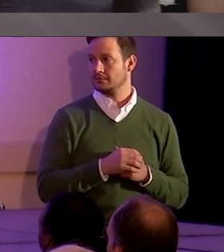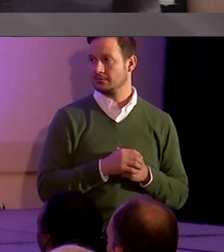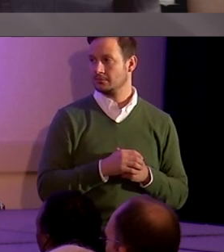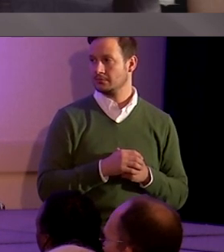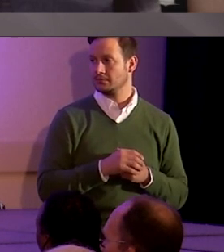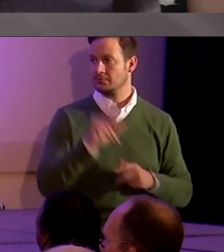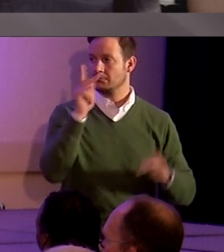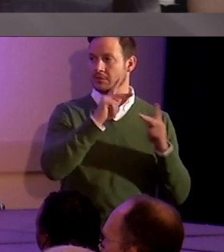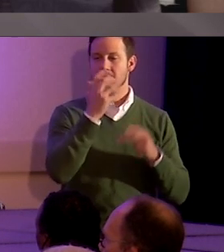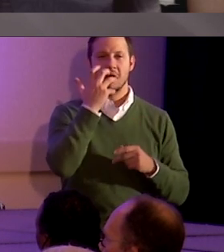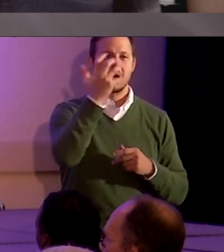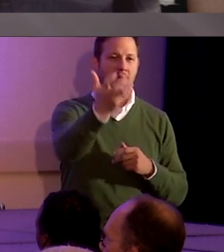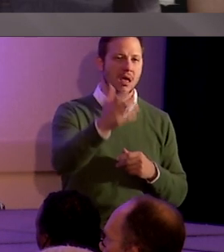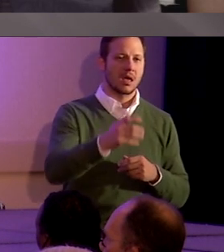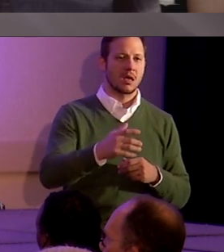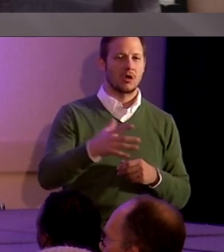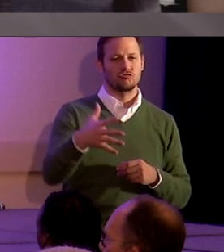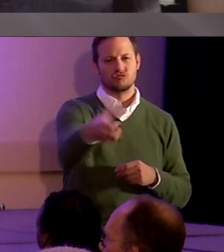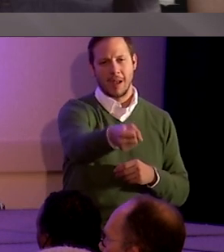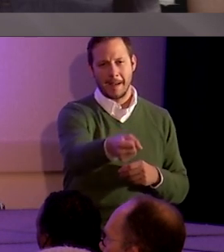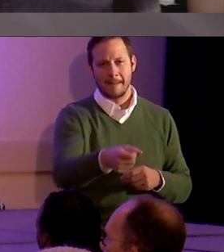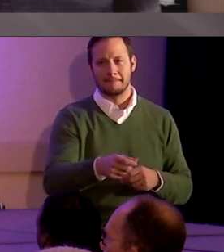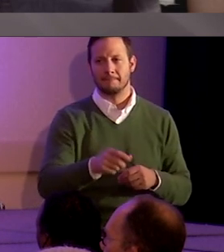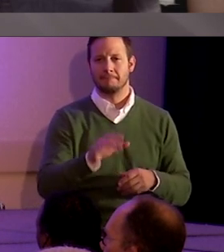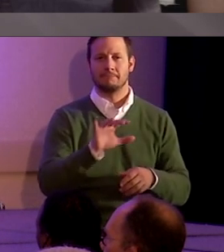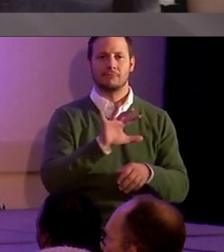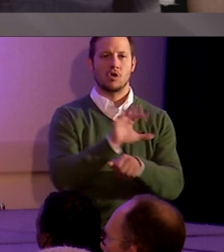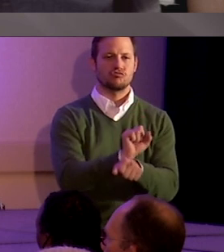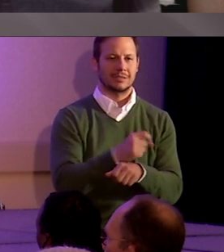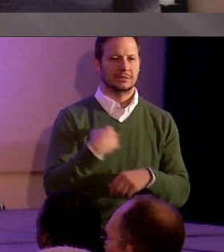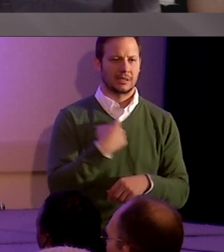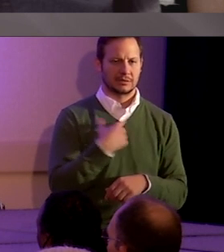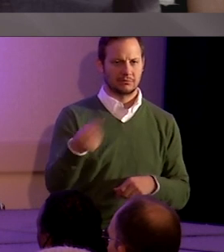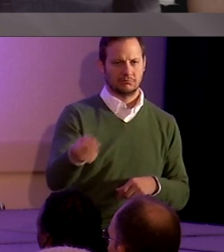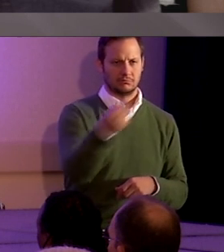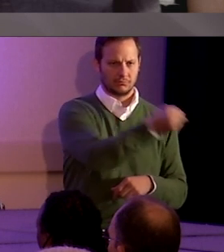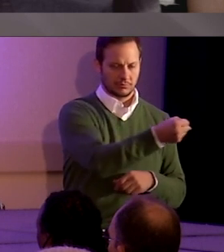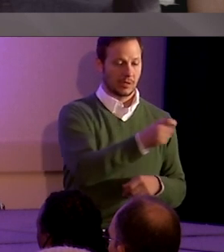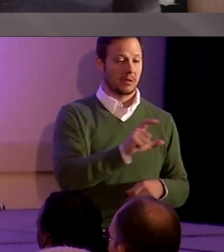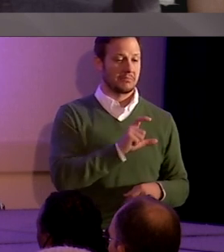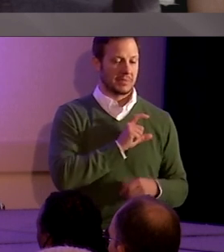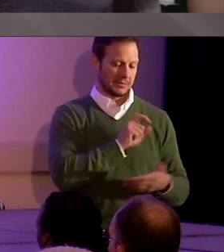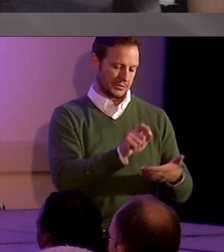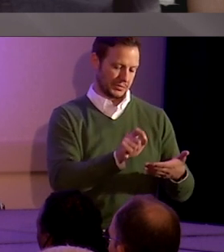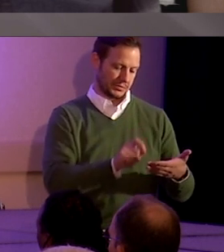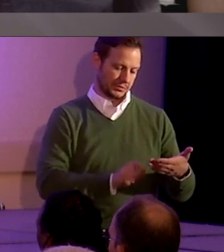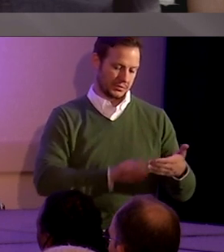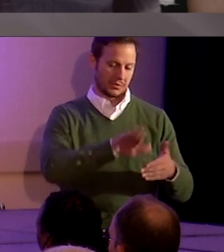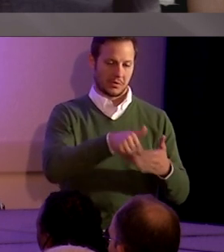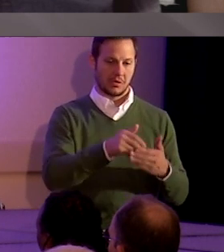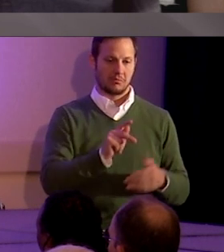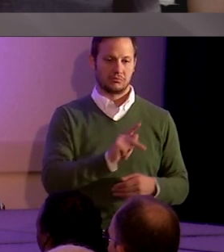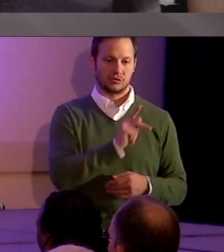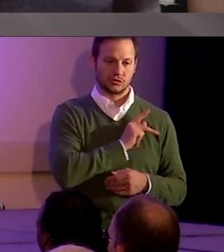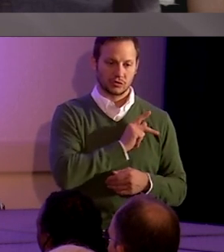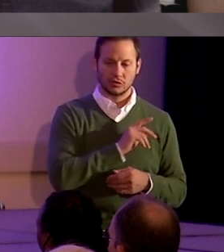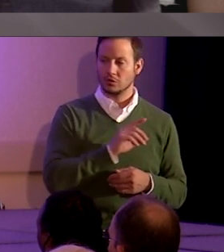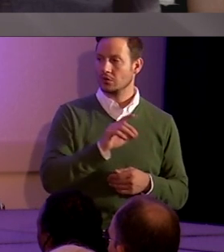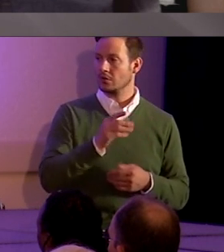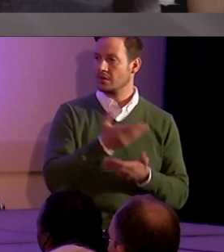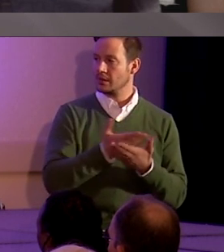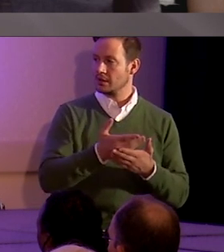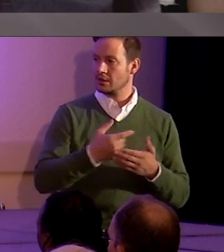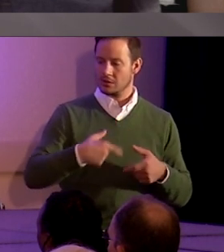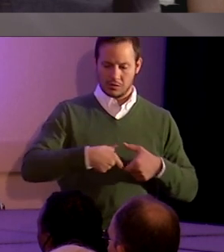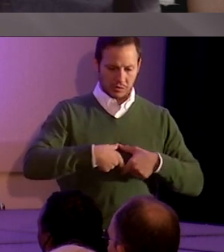were shouted at, grabbed, and arrested. At the station, the police wrote down all our personal details, the slogans we had on our